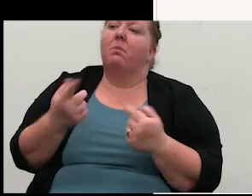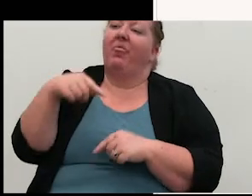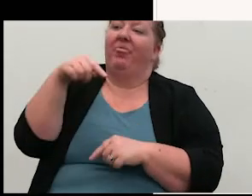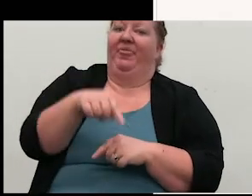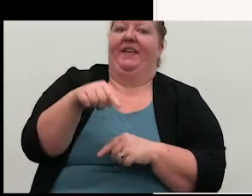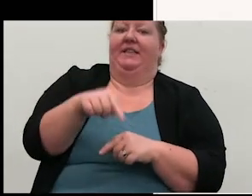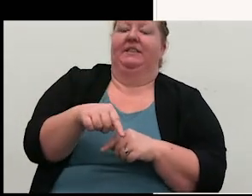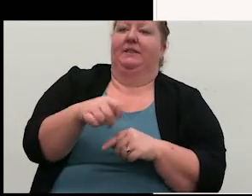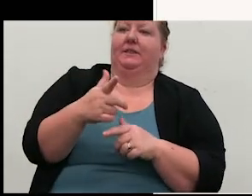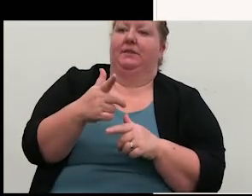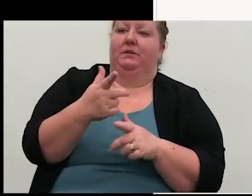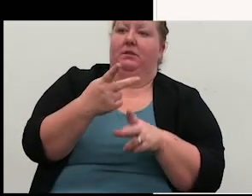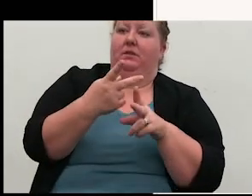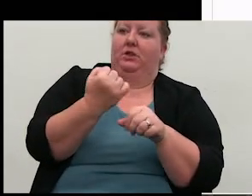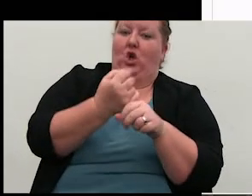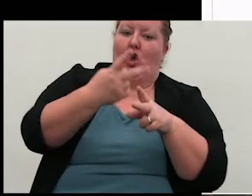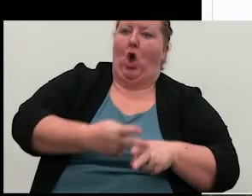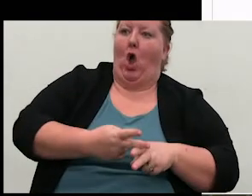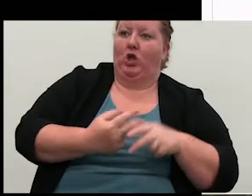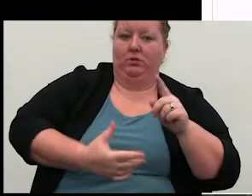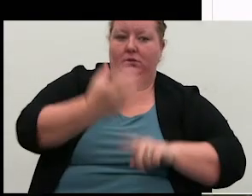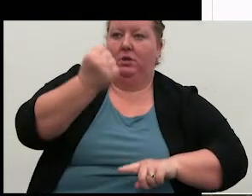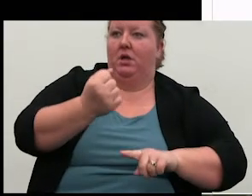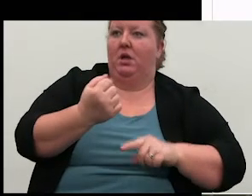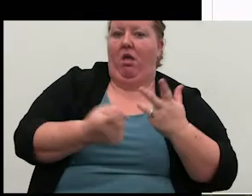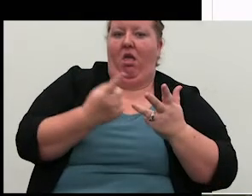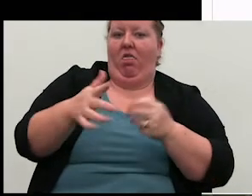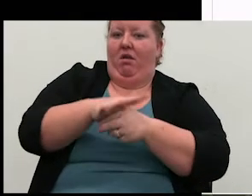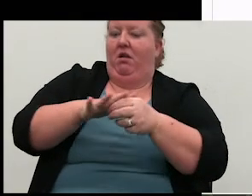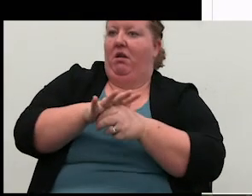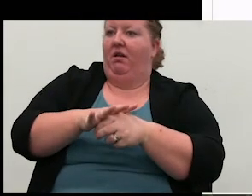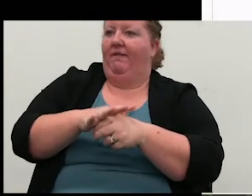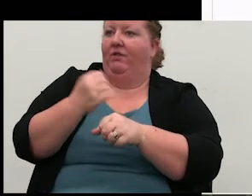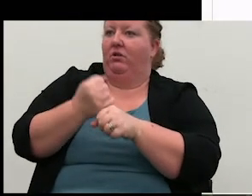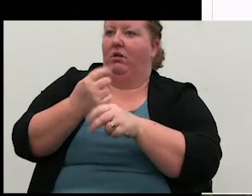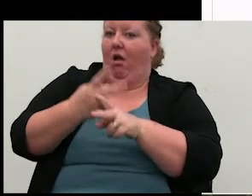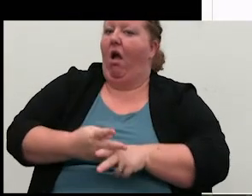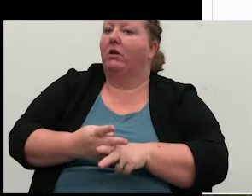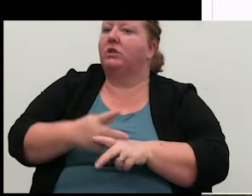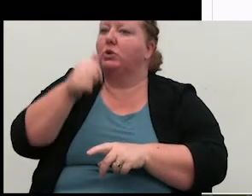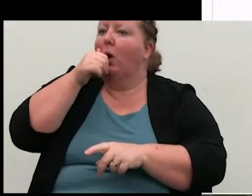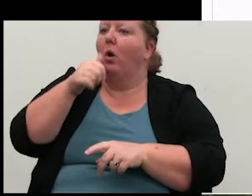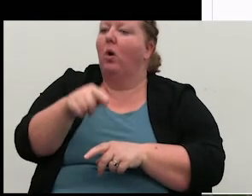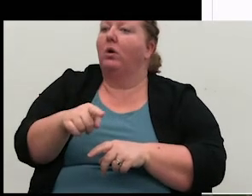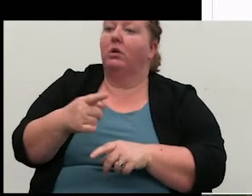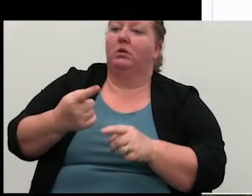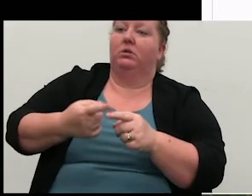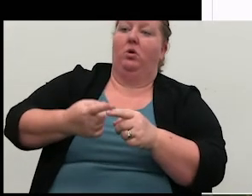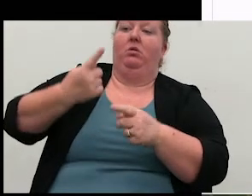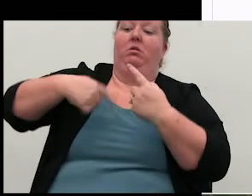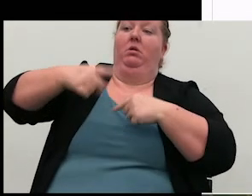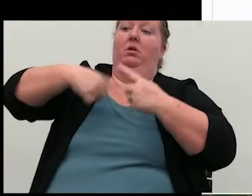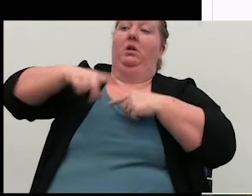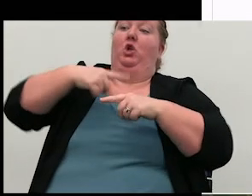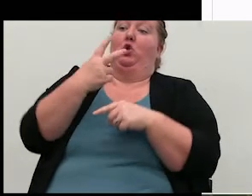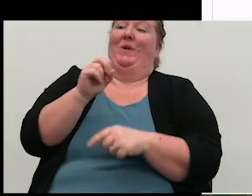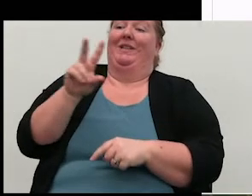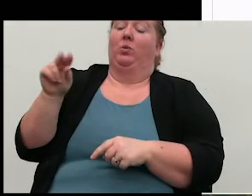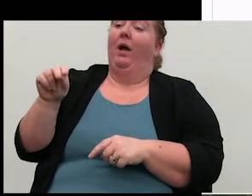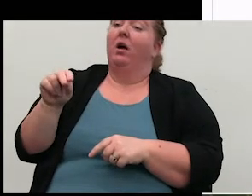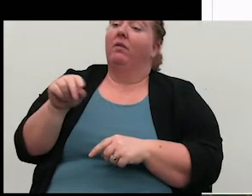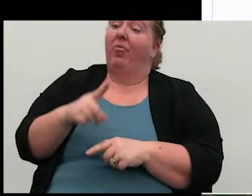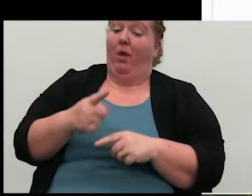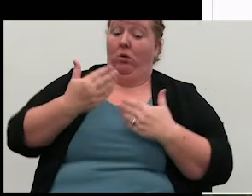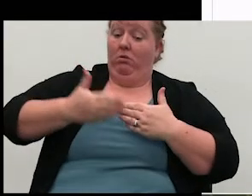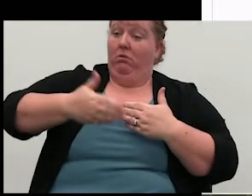one part of The Guardian discovering something that other parts of The Guardian have known about for some time, because back in 2012, The Guardian ran a series